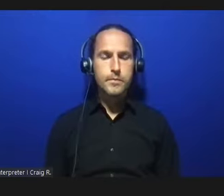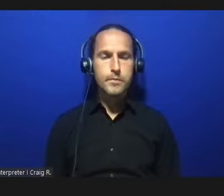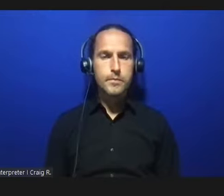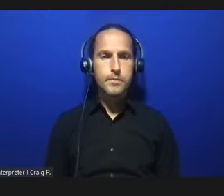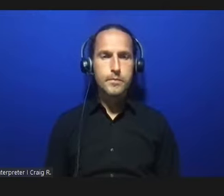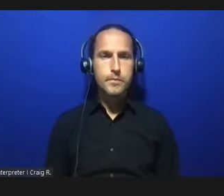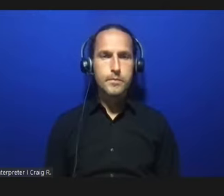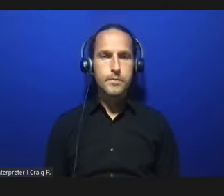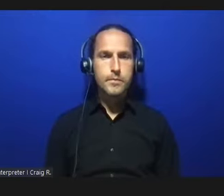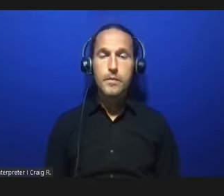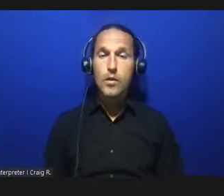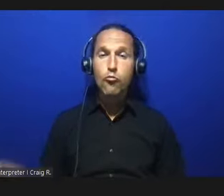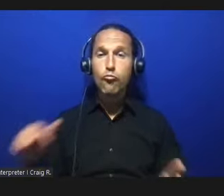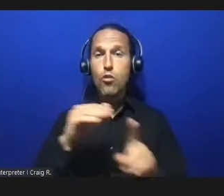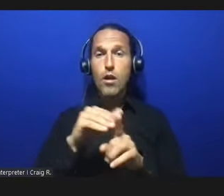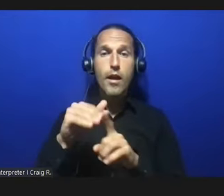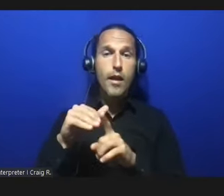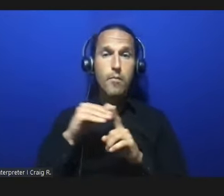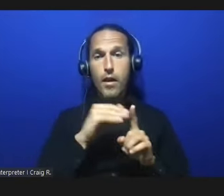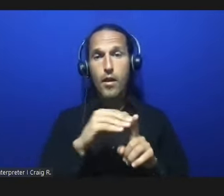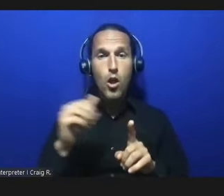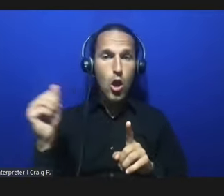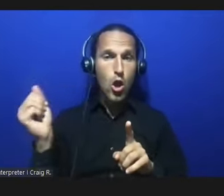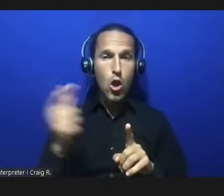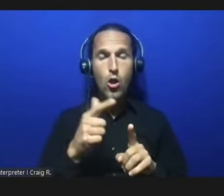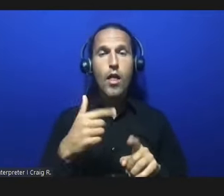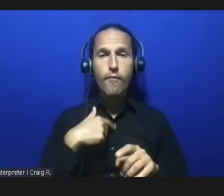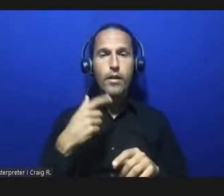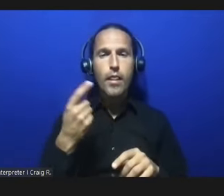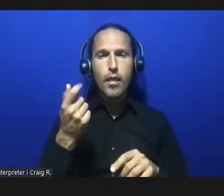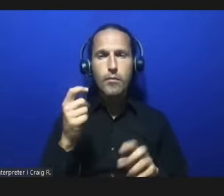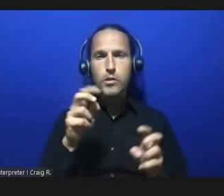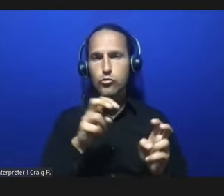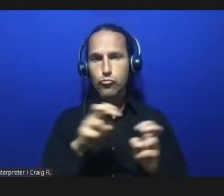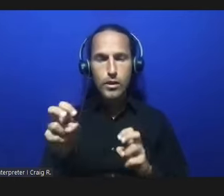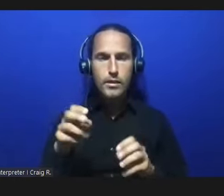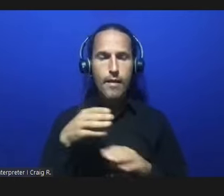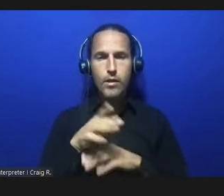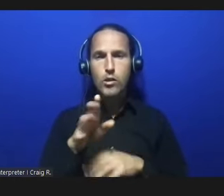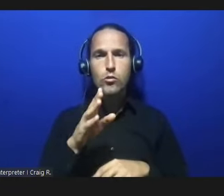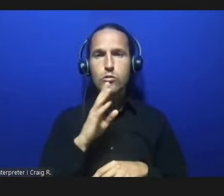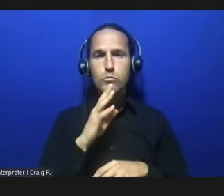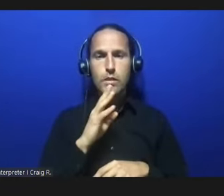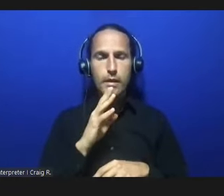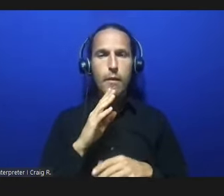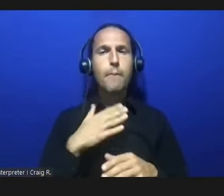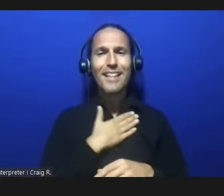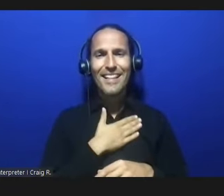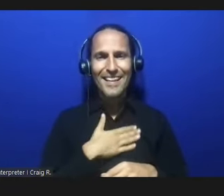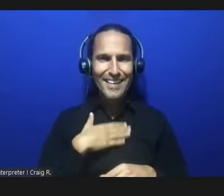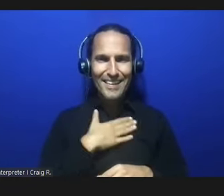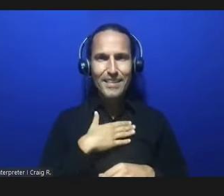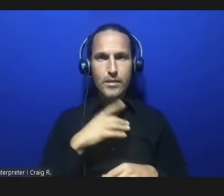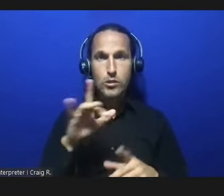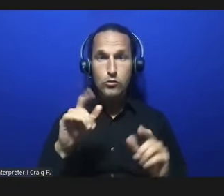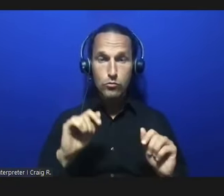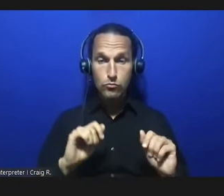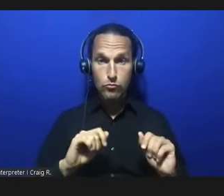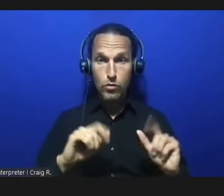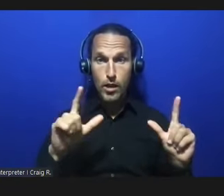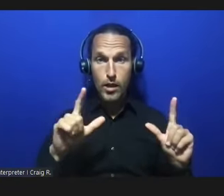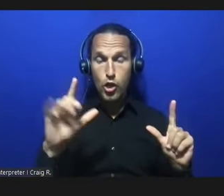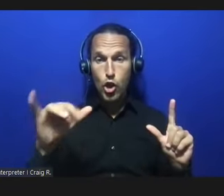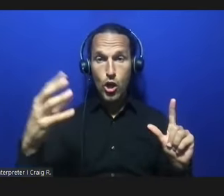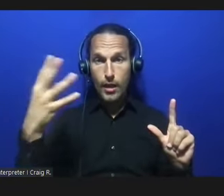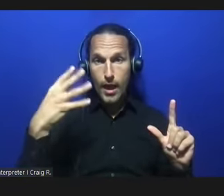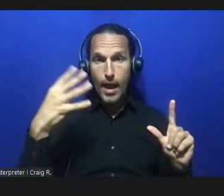As a reminder for all attendees, there will be a brief transition after you are called to speak. And please make sure that once your screen updates, your camera